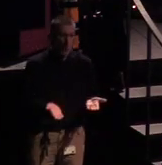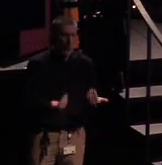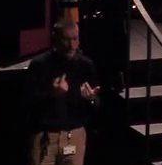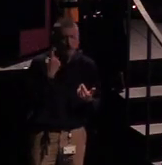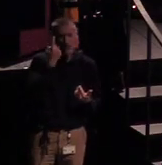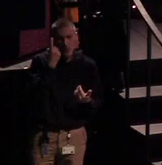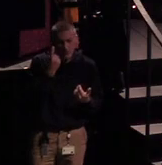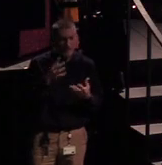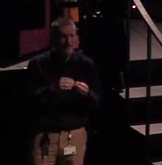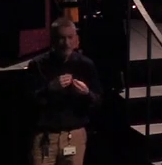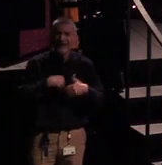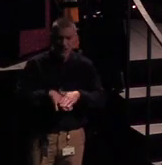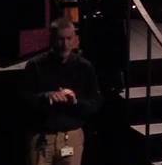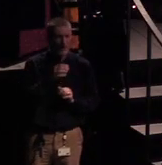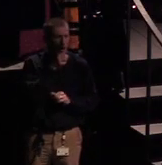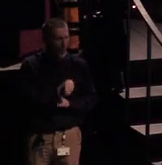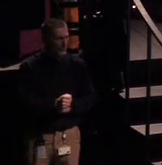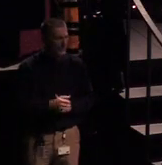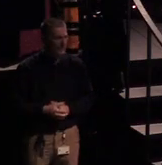message including goats